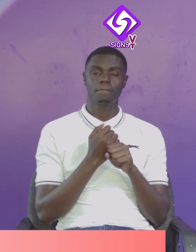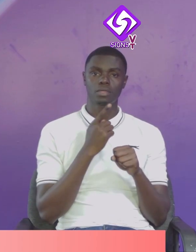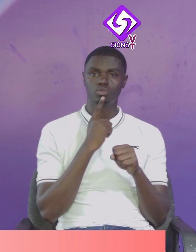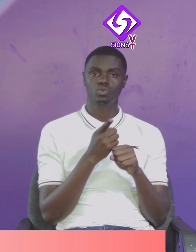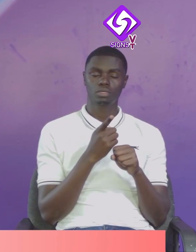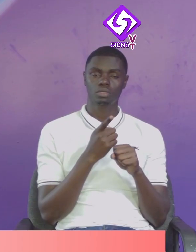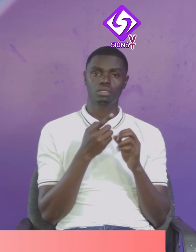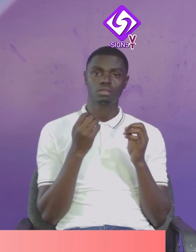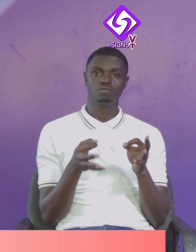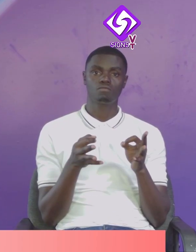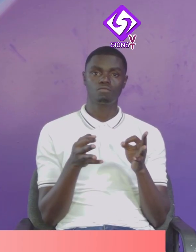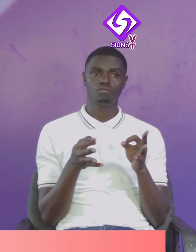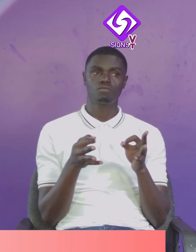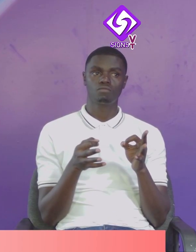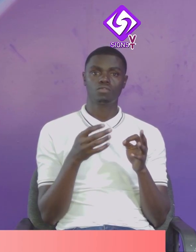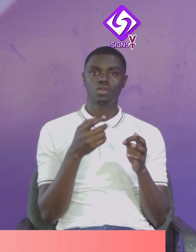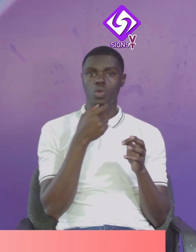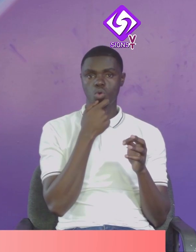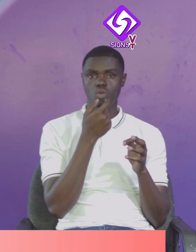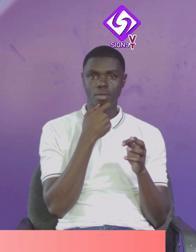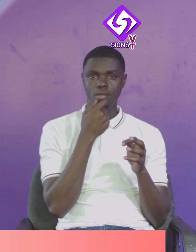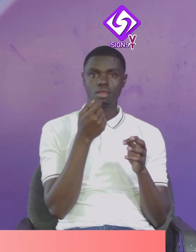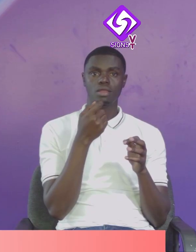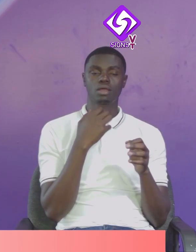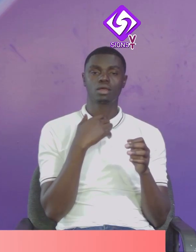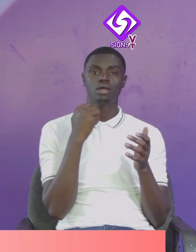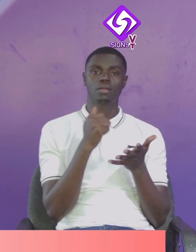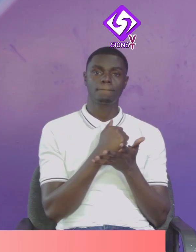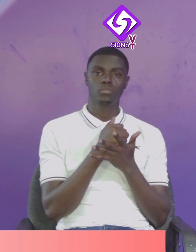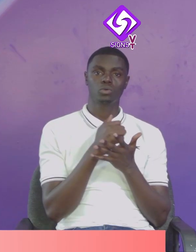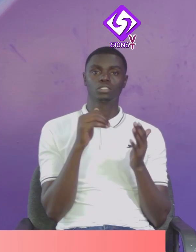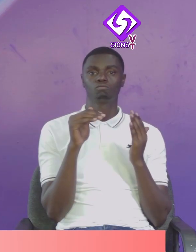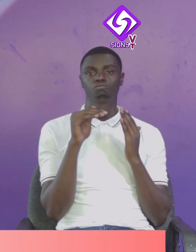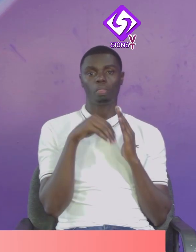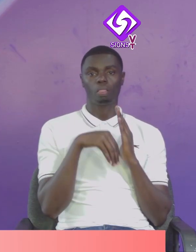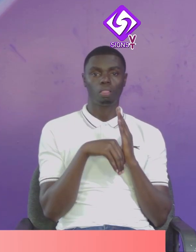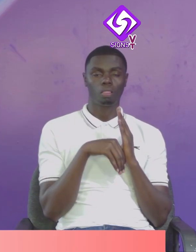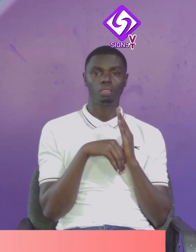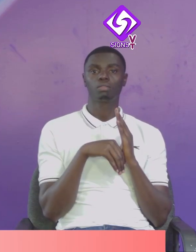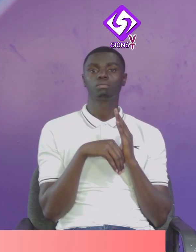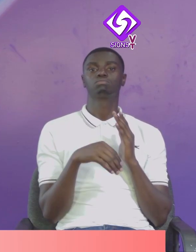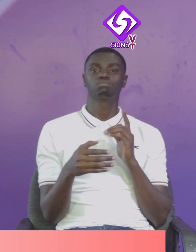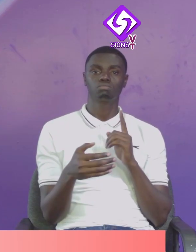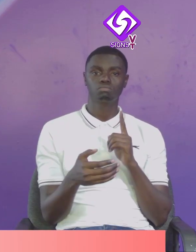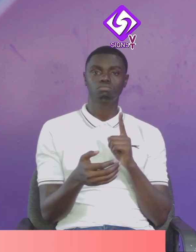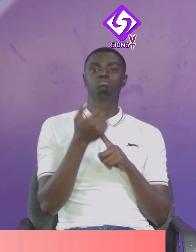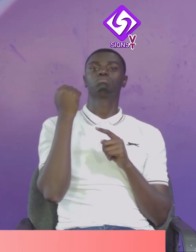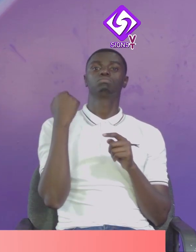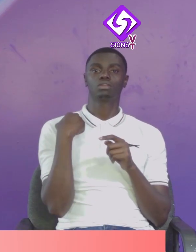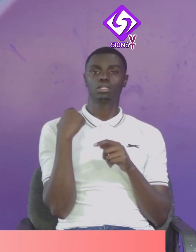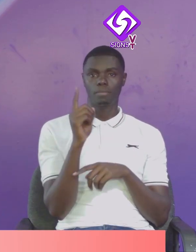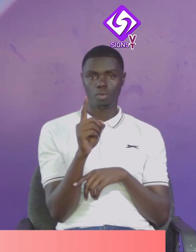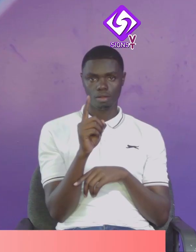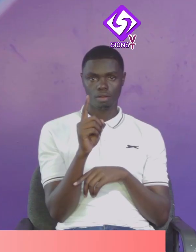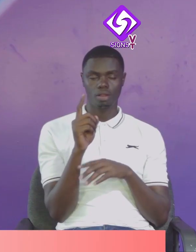if the likes of Gor Mahia and Posta Rangers drop points, they will be the holders of the first position.